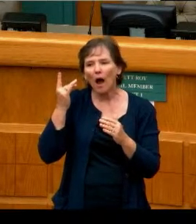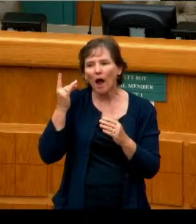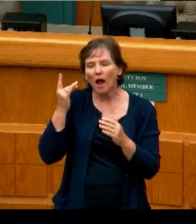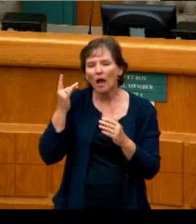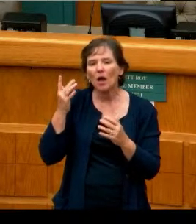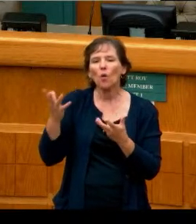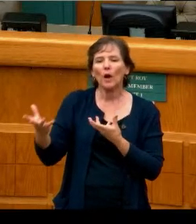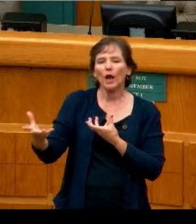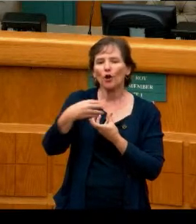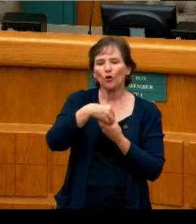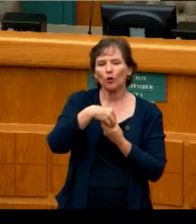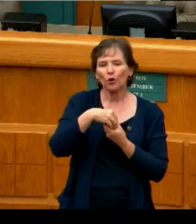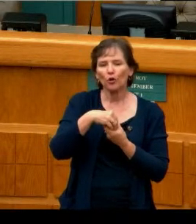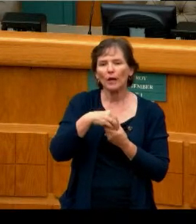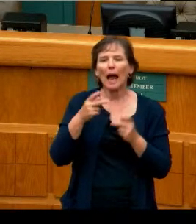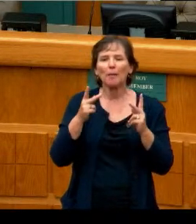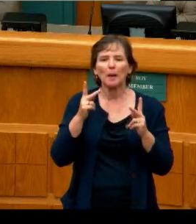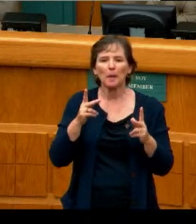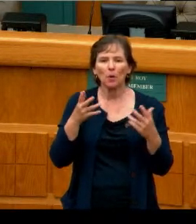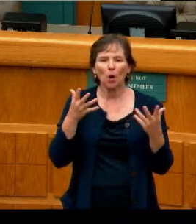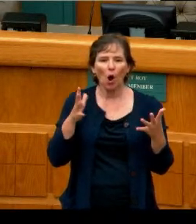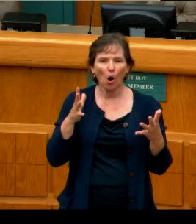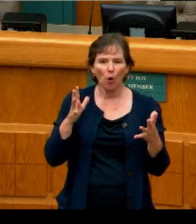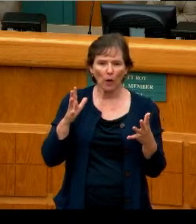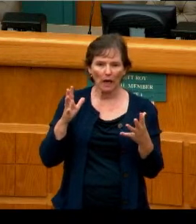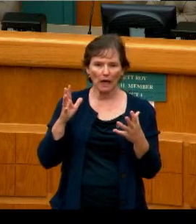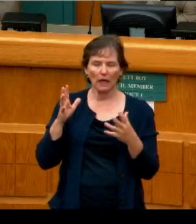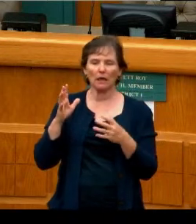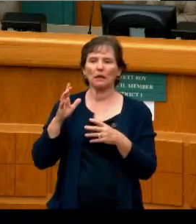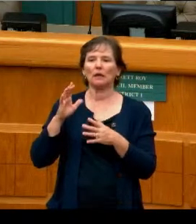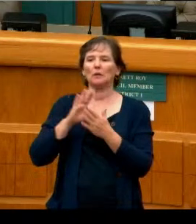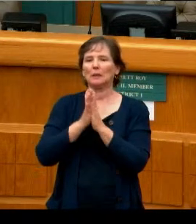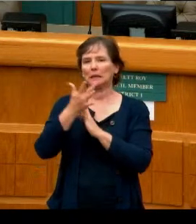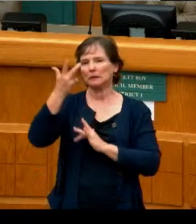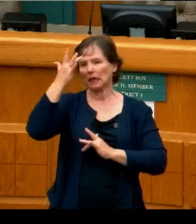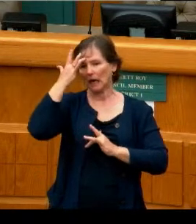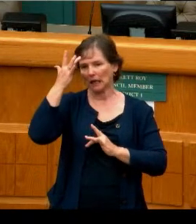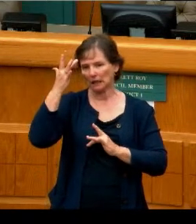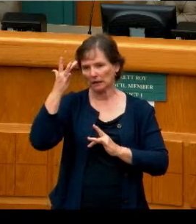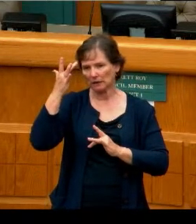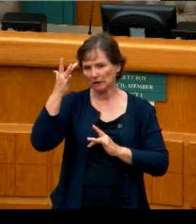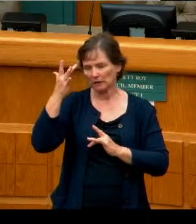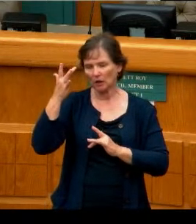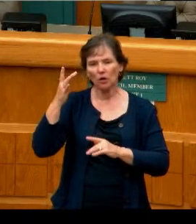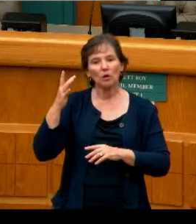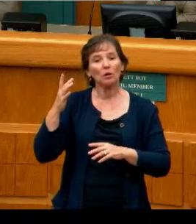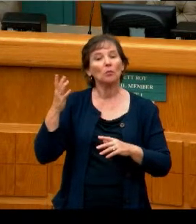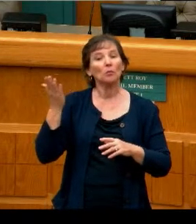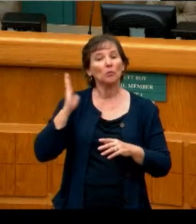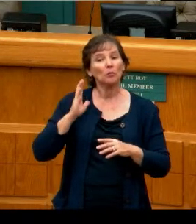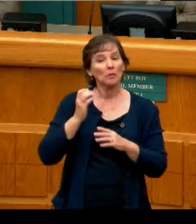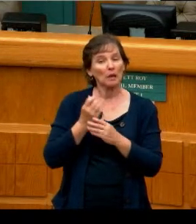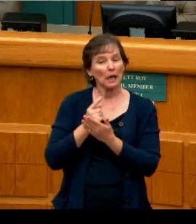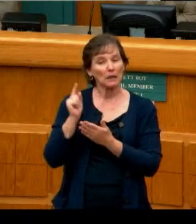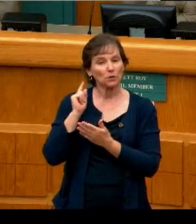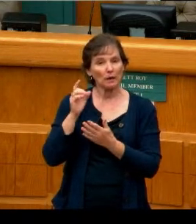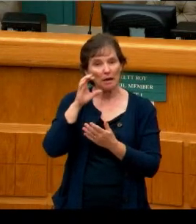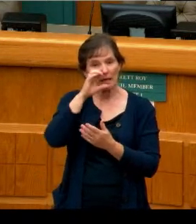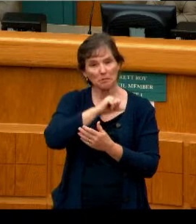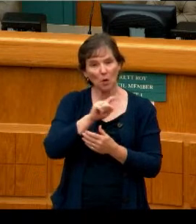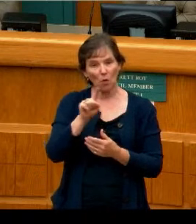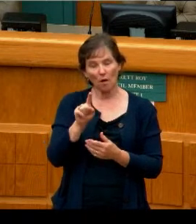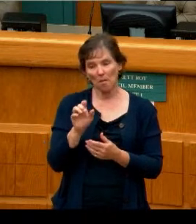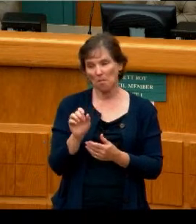than last week. And the reason why is because we're accounting now in this number for how many people have contracted COVID as well